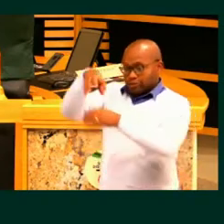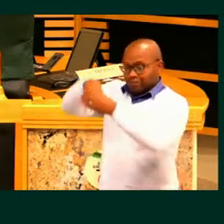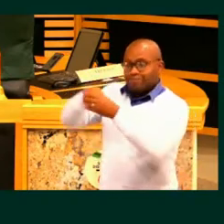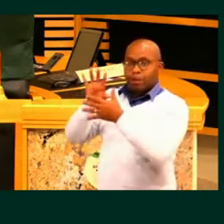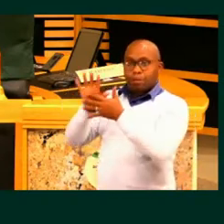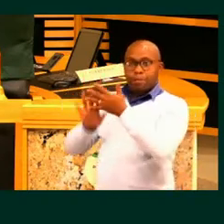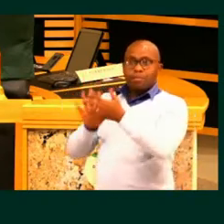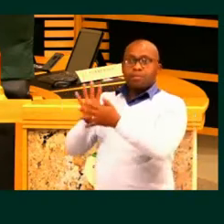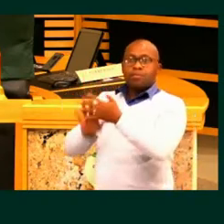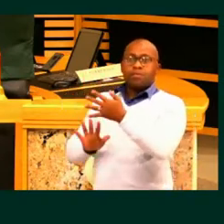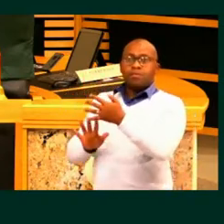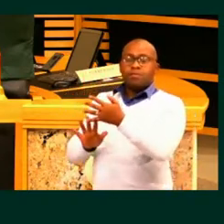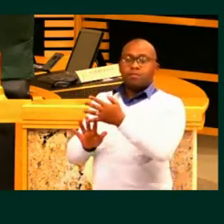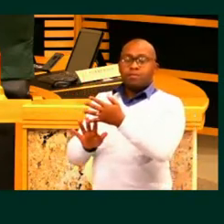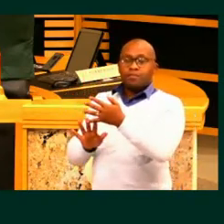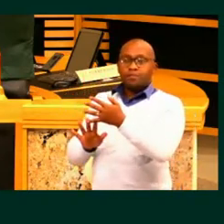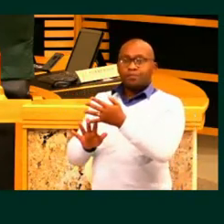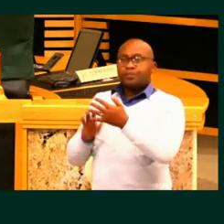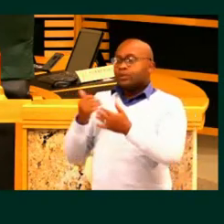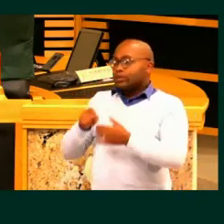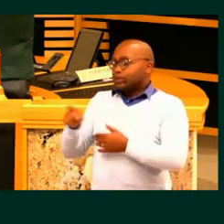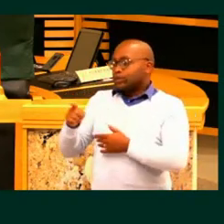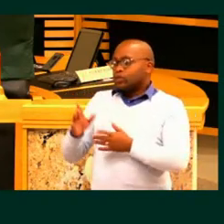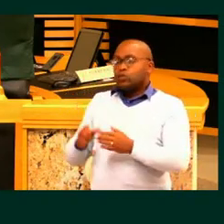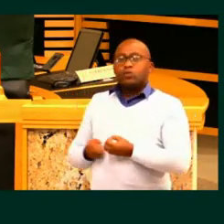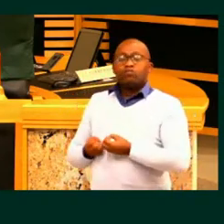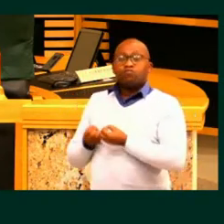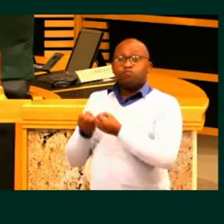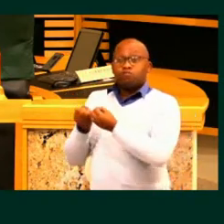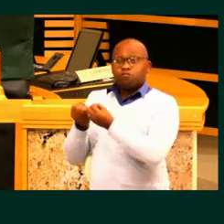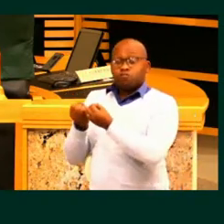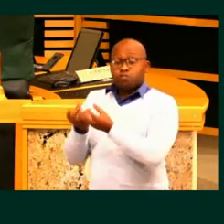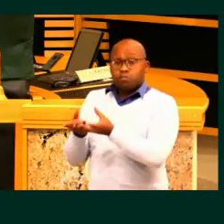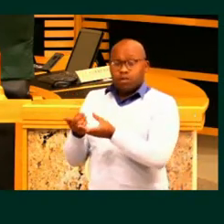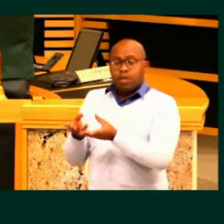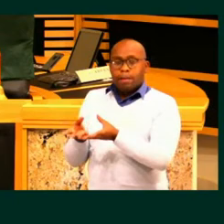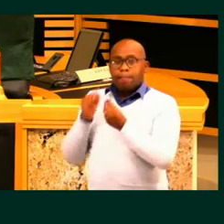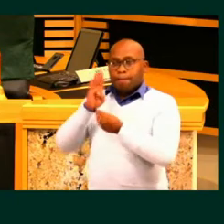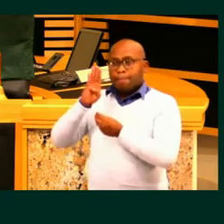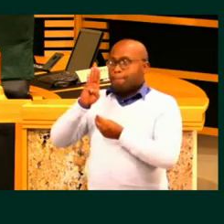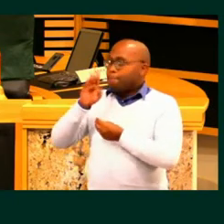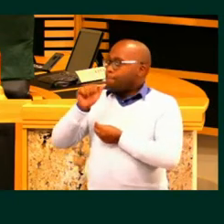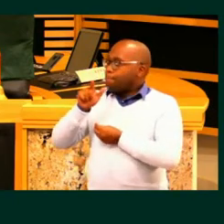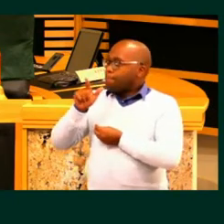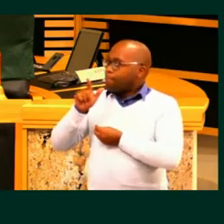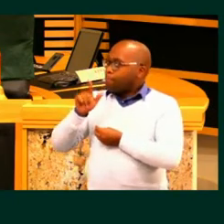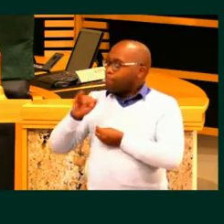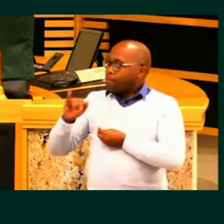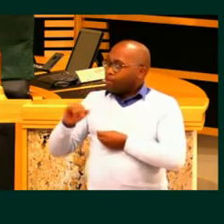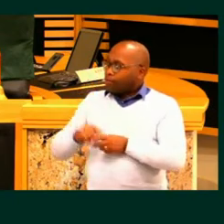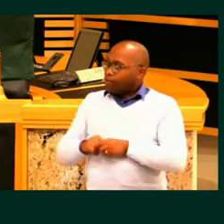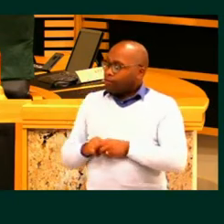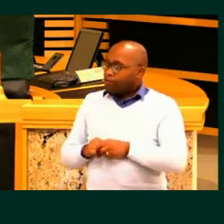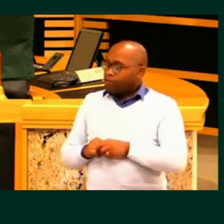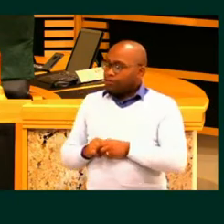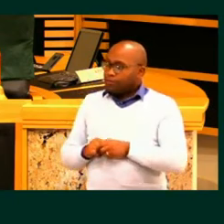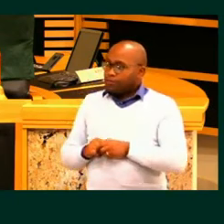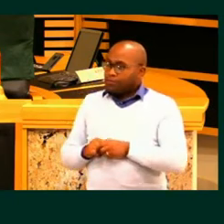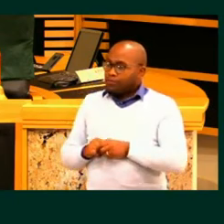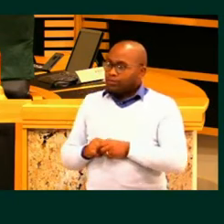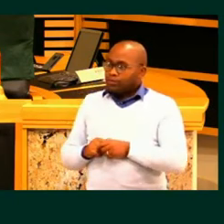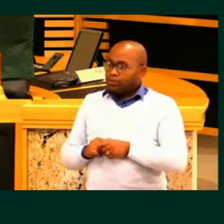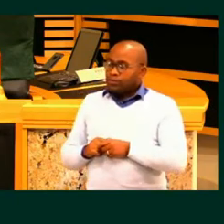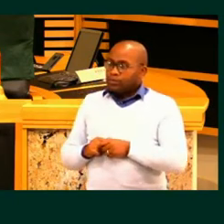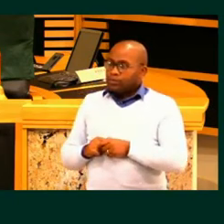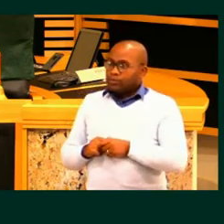given a a a bail a bail out of of of of of of of of of of of of of the of the